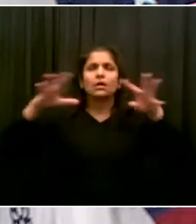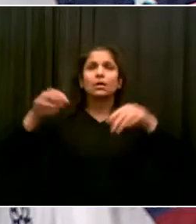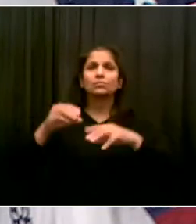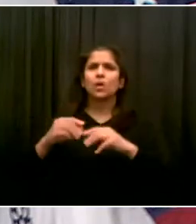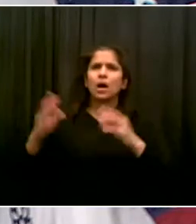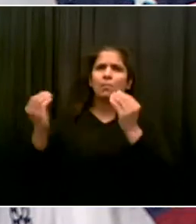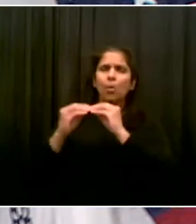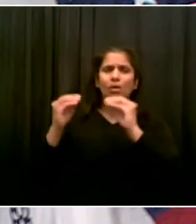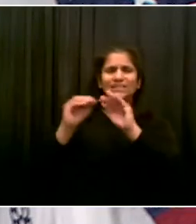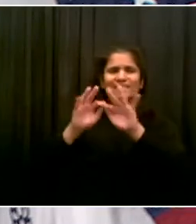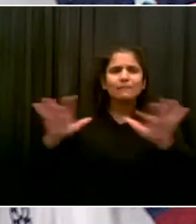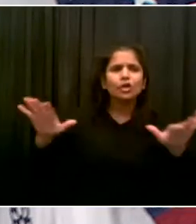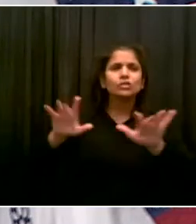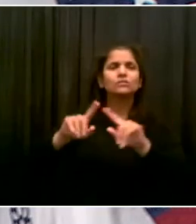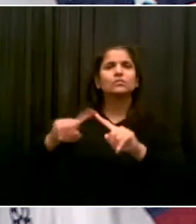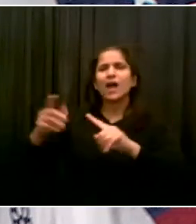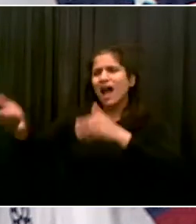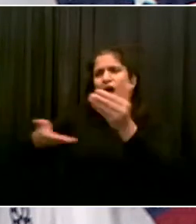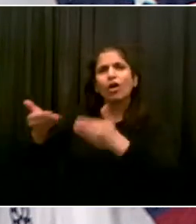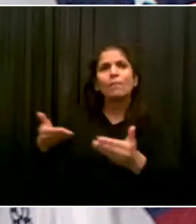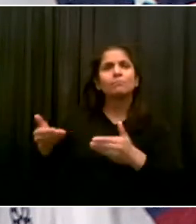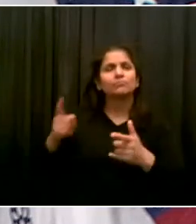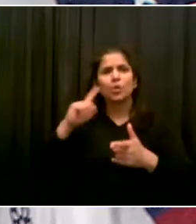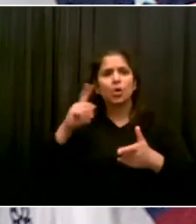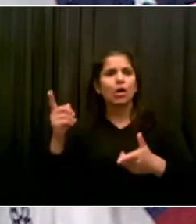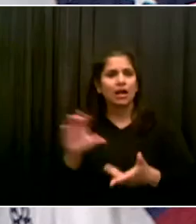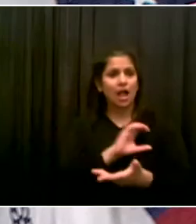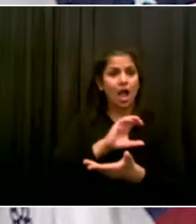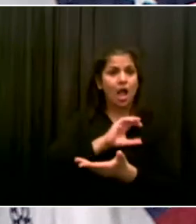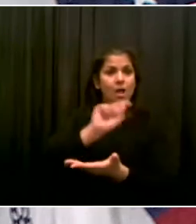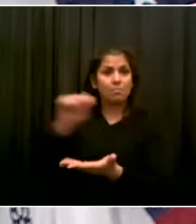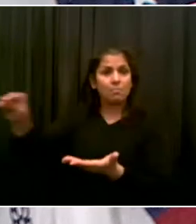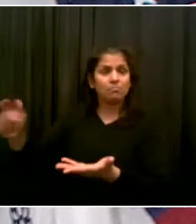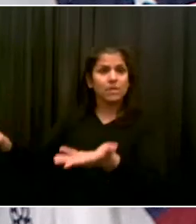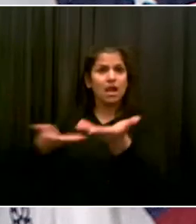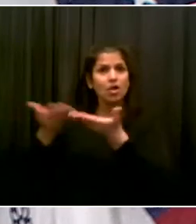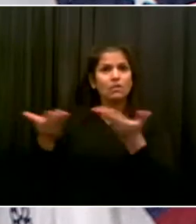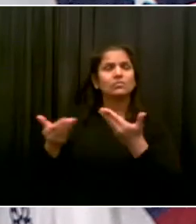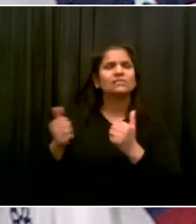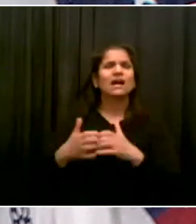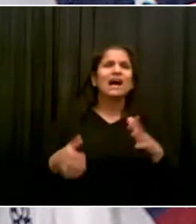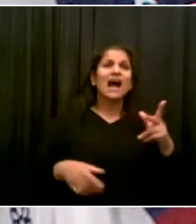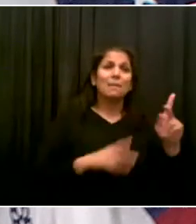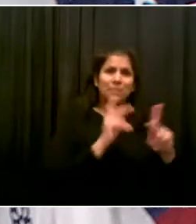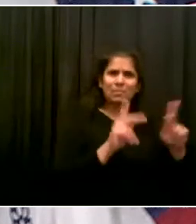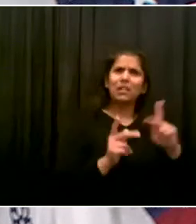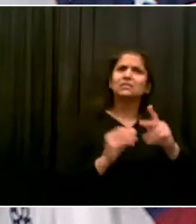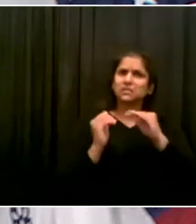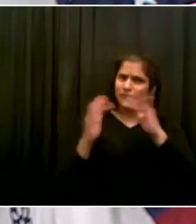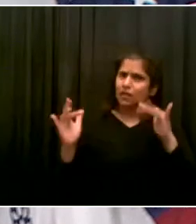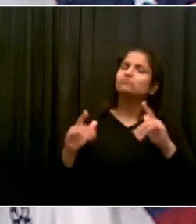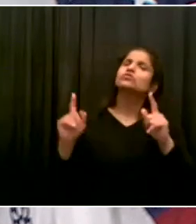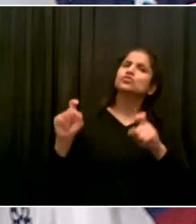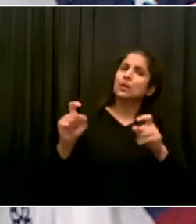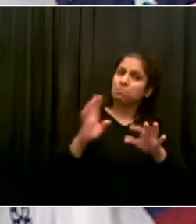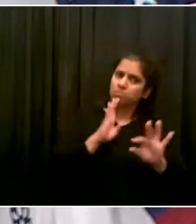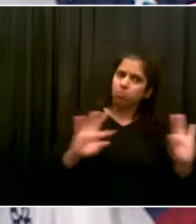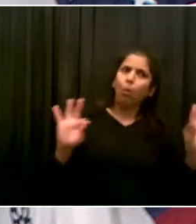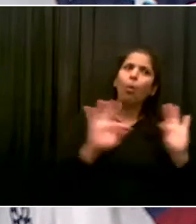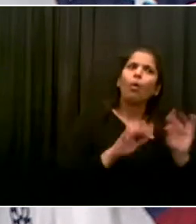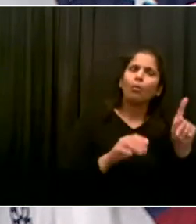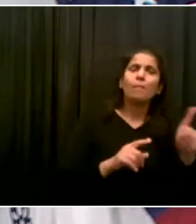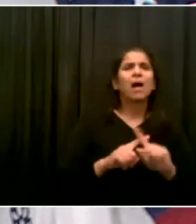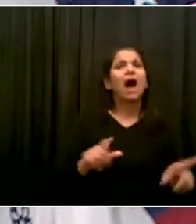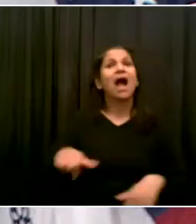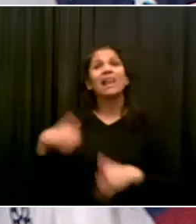like diversity hiring, yes, it's important, but it's moving too slowly to impact the police now? What would you say to